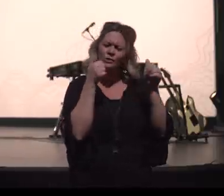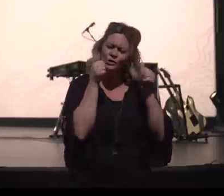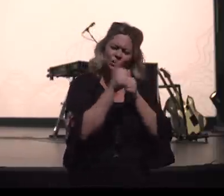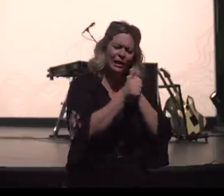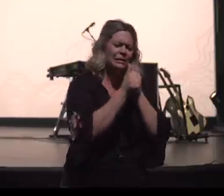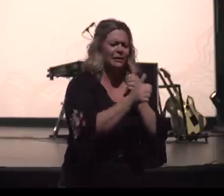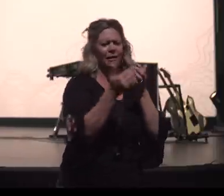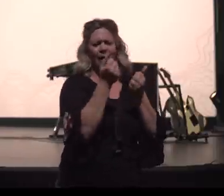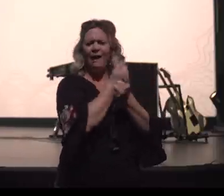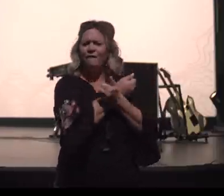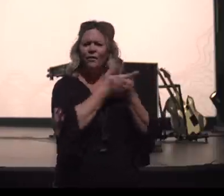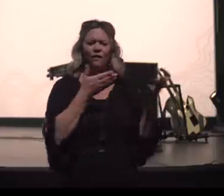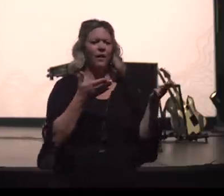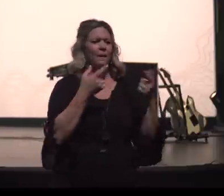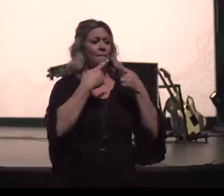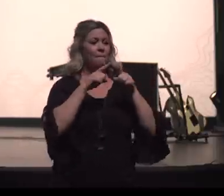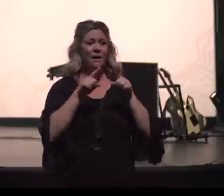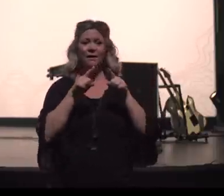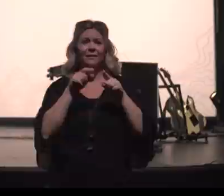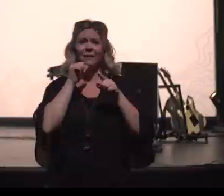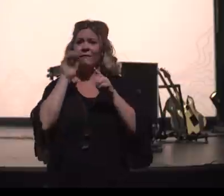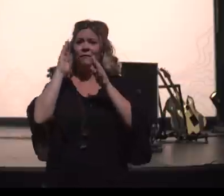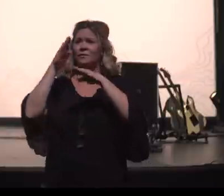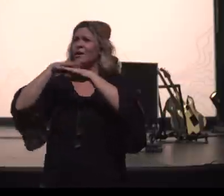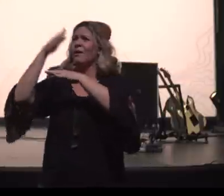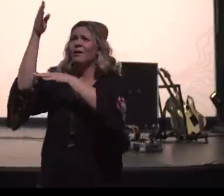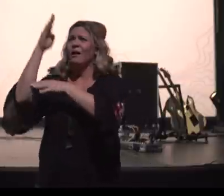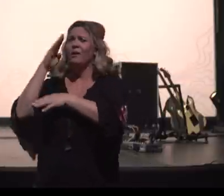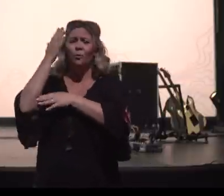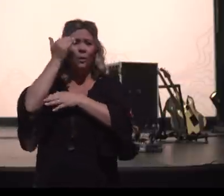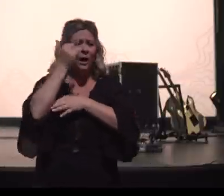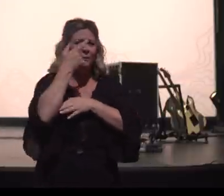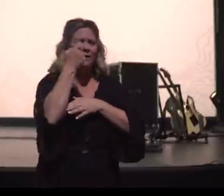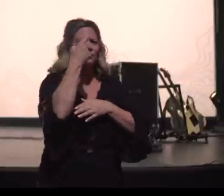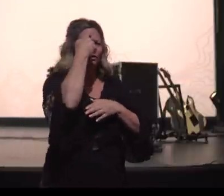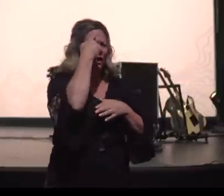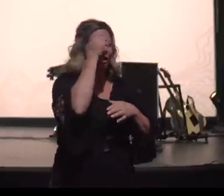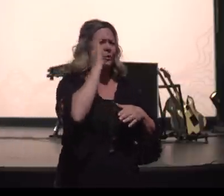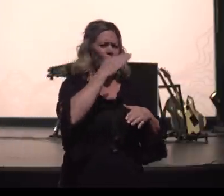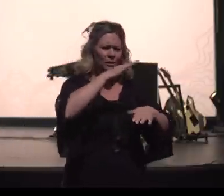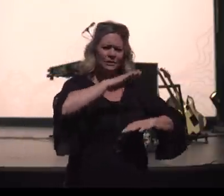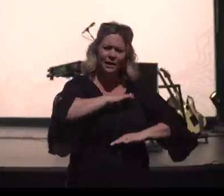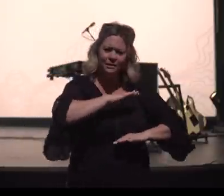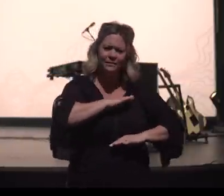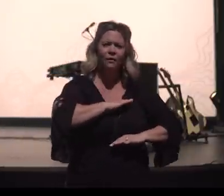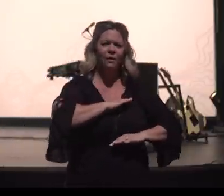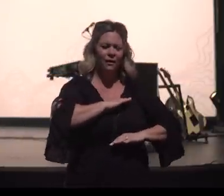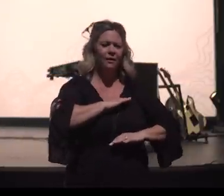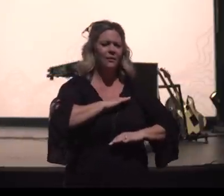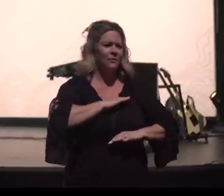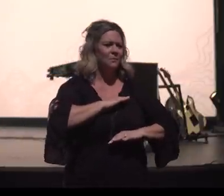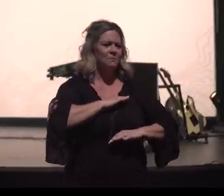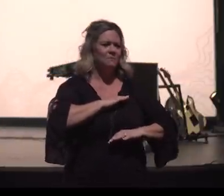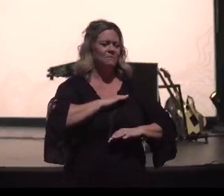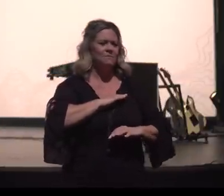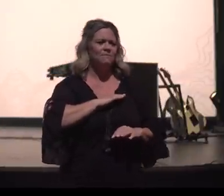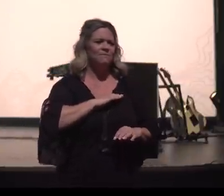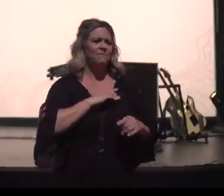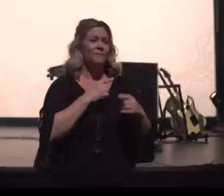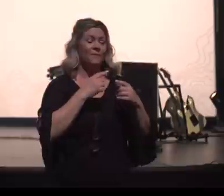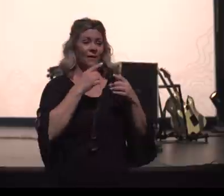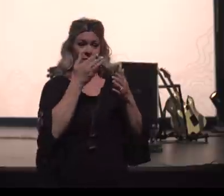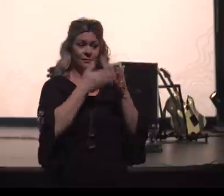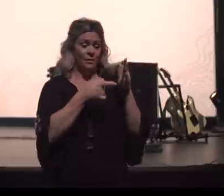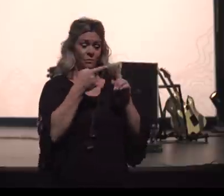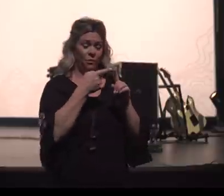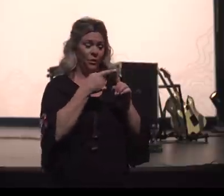chasing everything else but God in your life because you thought it would satisfy you. And at some